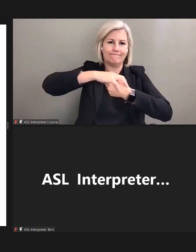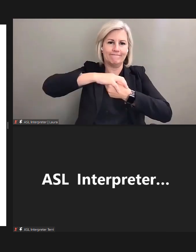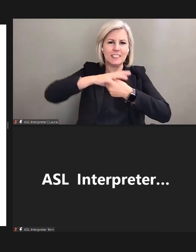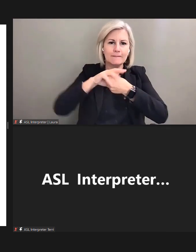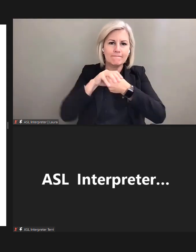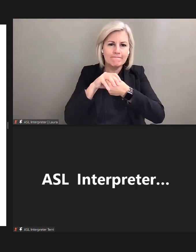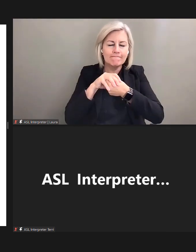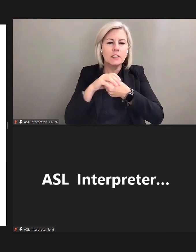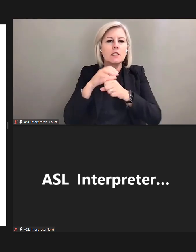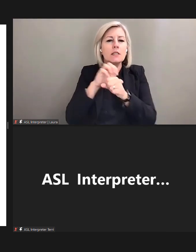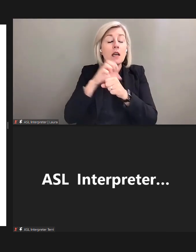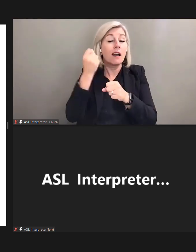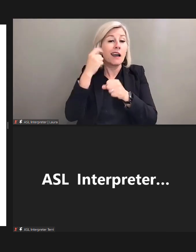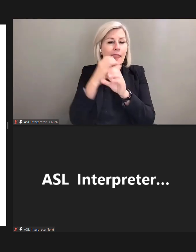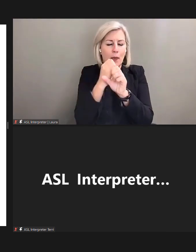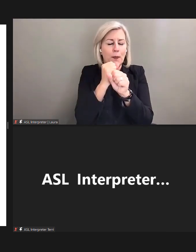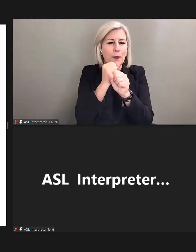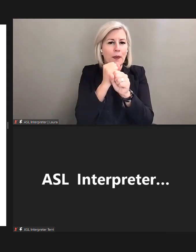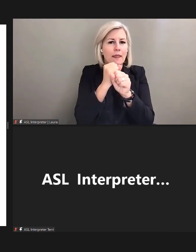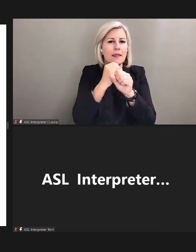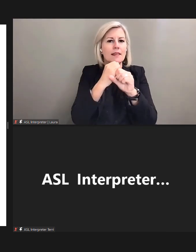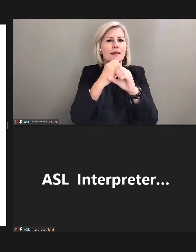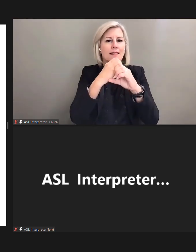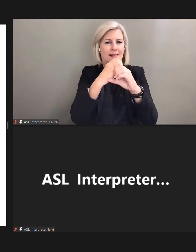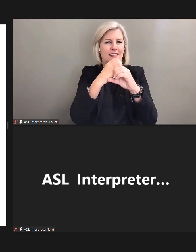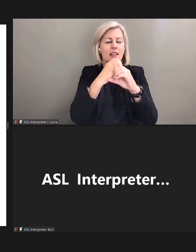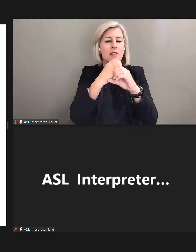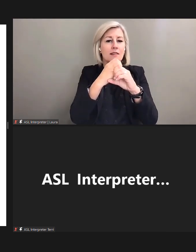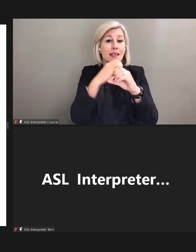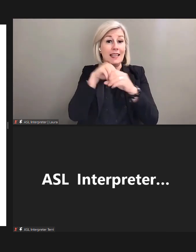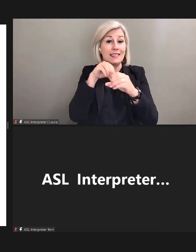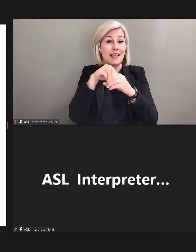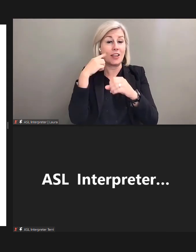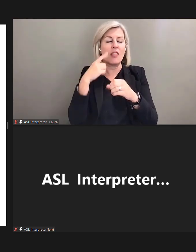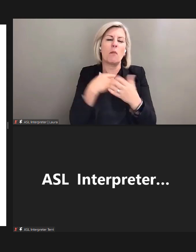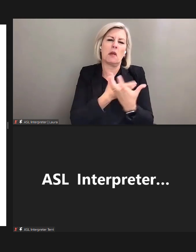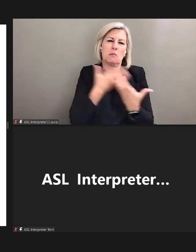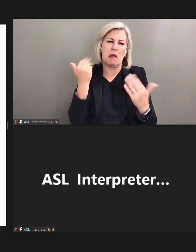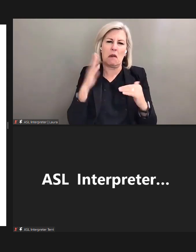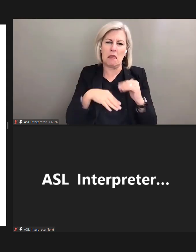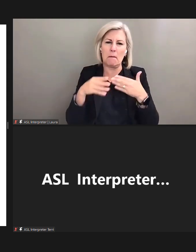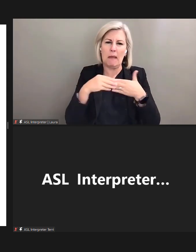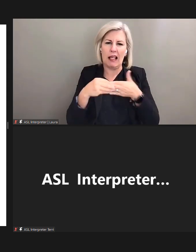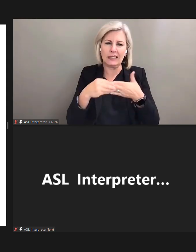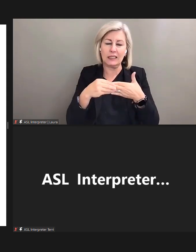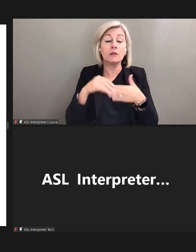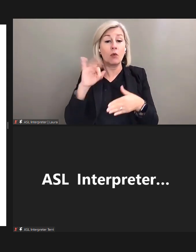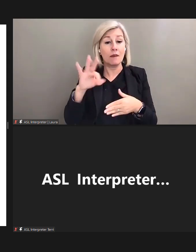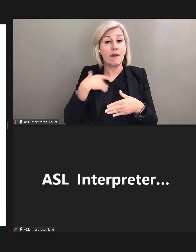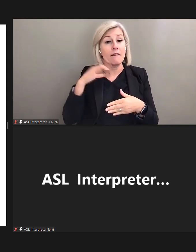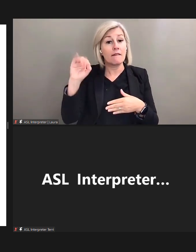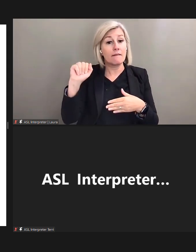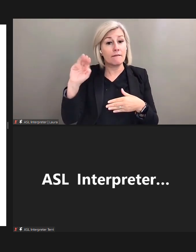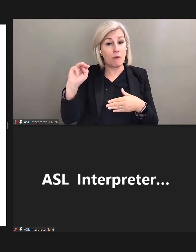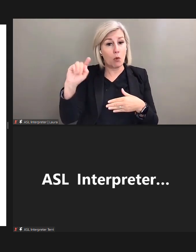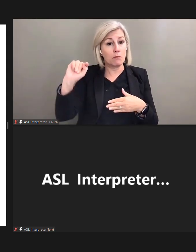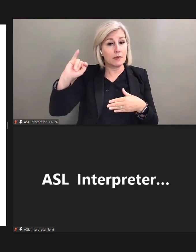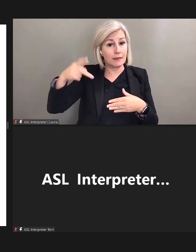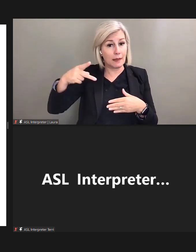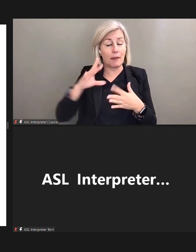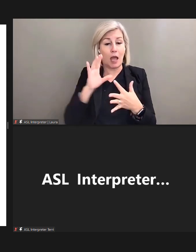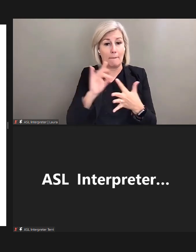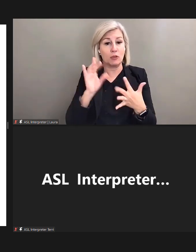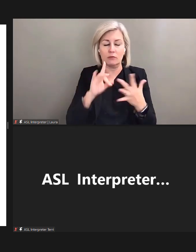they expand to be self-seating much better than more of the plastic tips. So if you have a foam tip option,